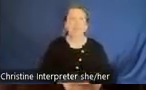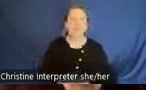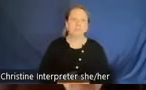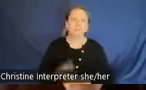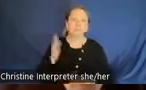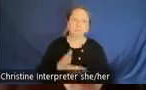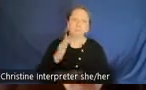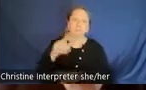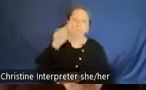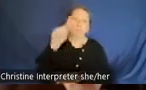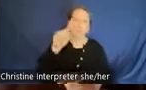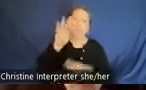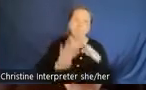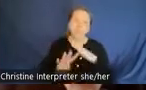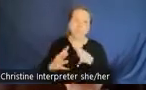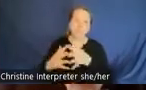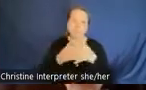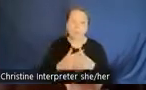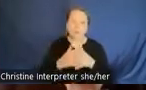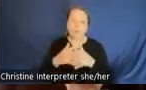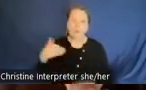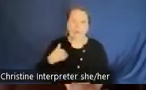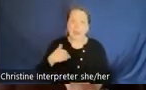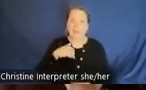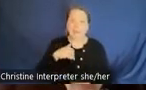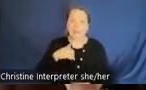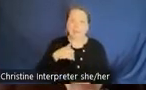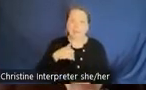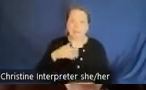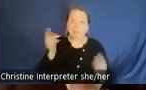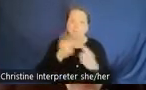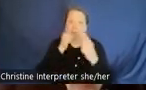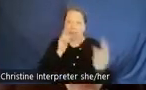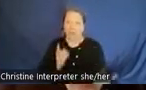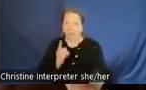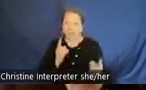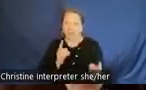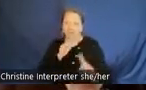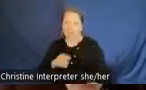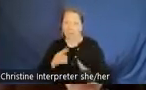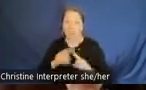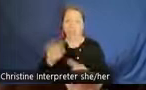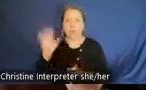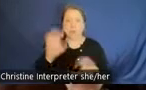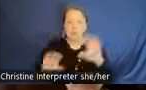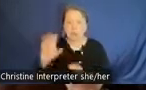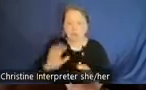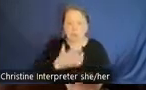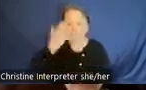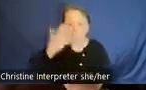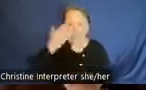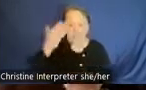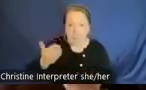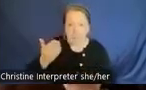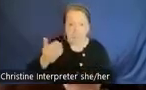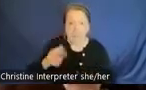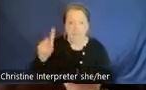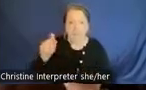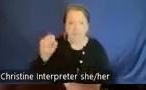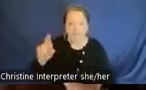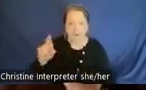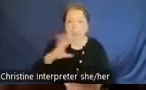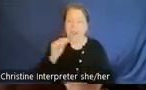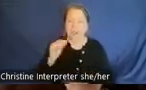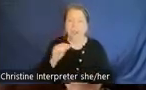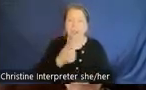adverse reactions to chemical vapors. And for more and more people, it's reaching the level of disability and